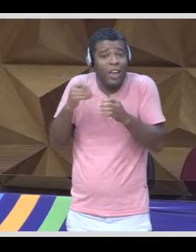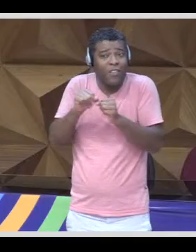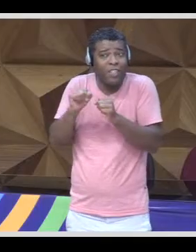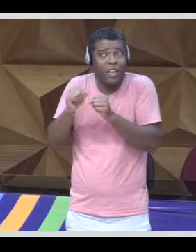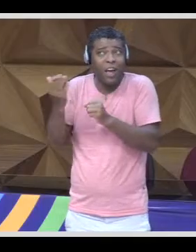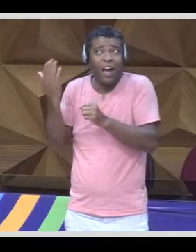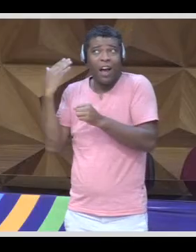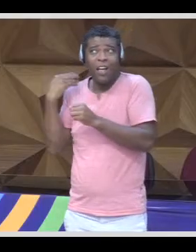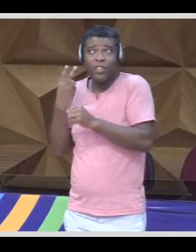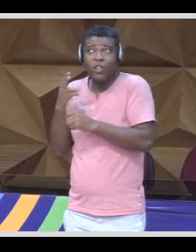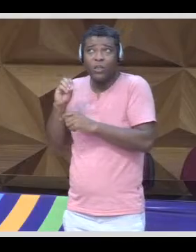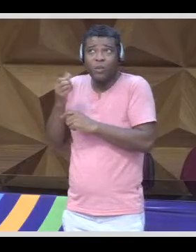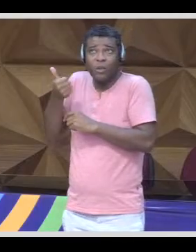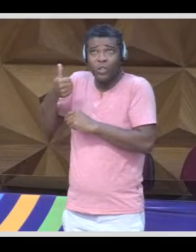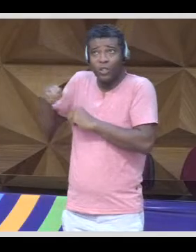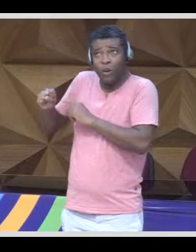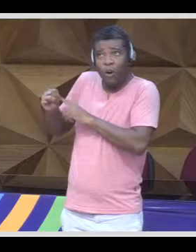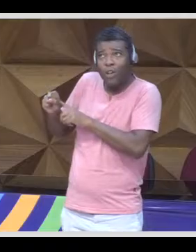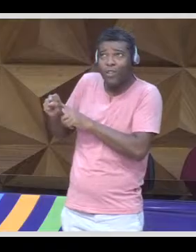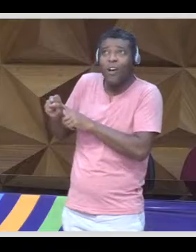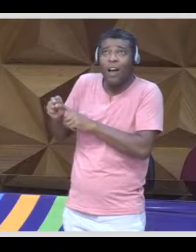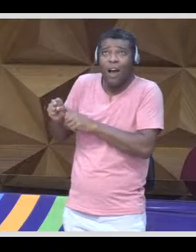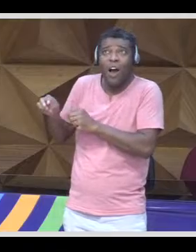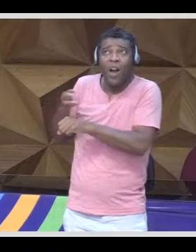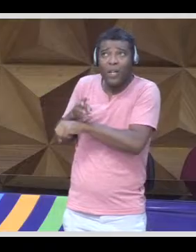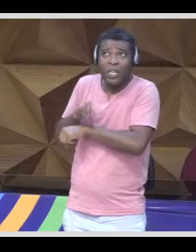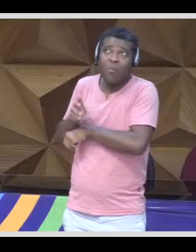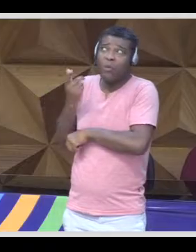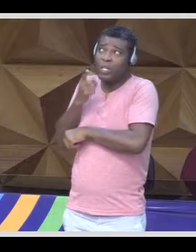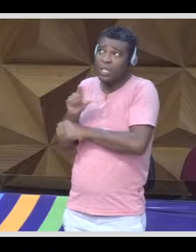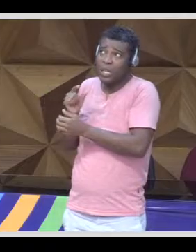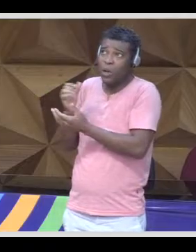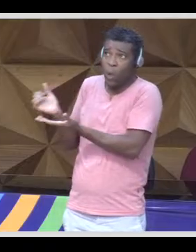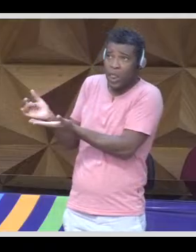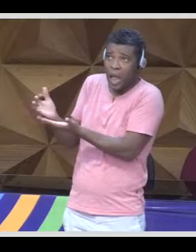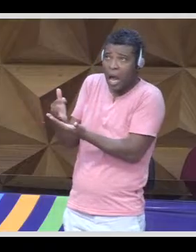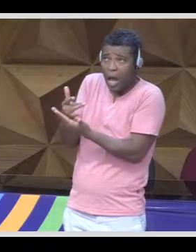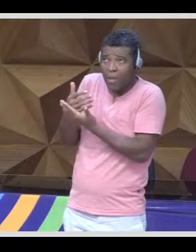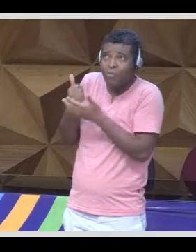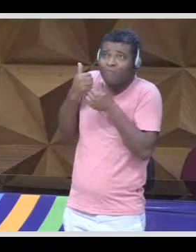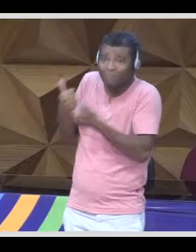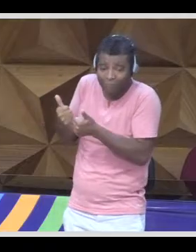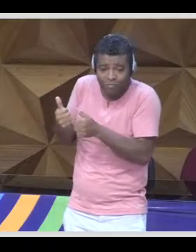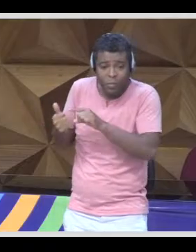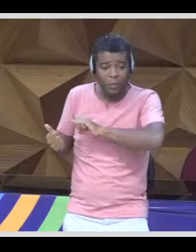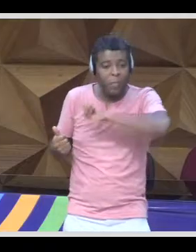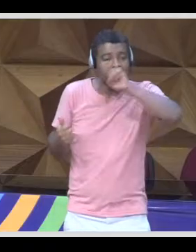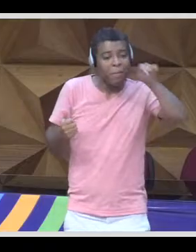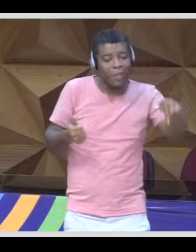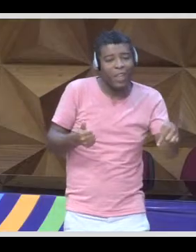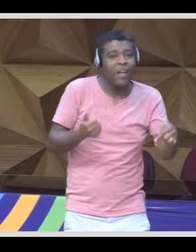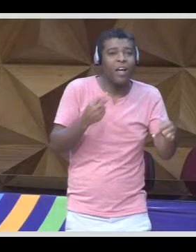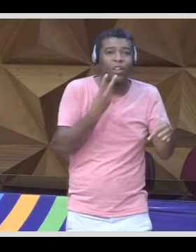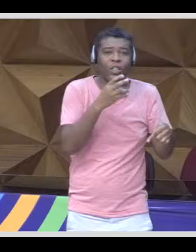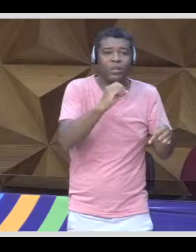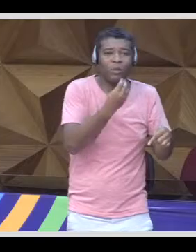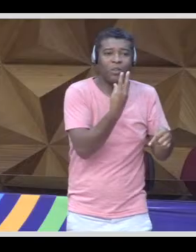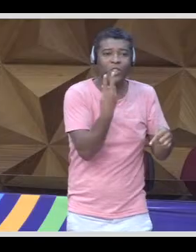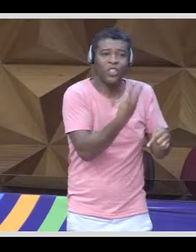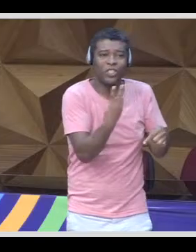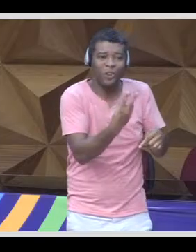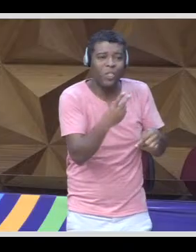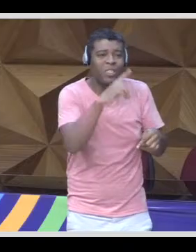of that. This is a very polarized election, very conflictuous.